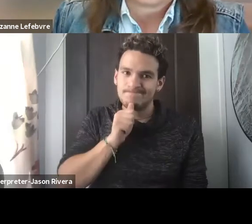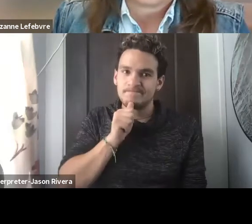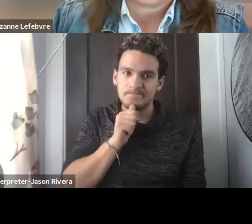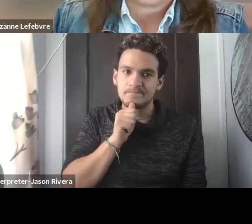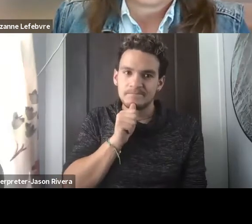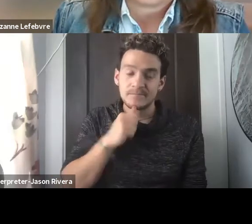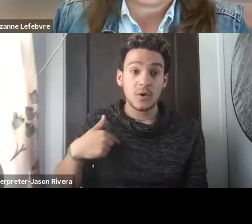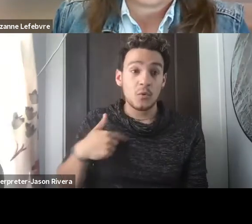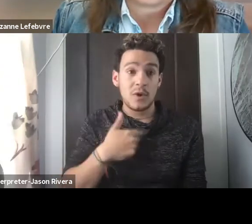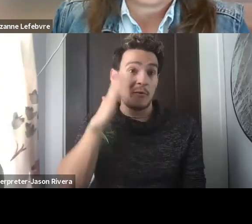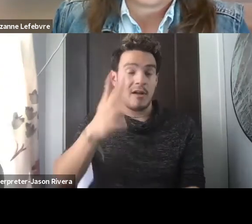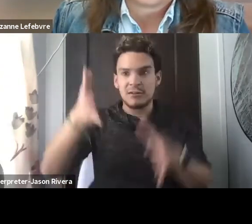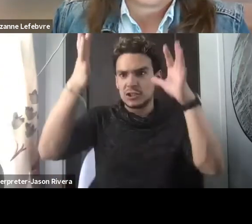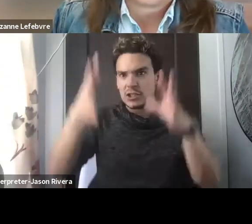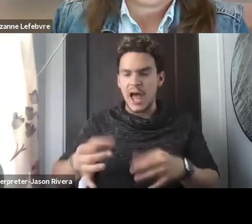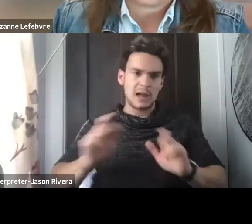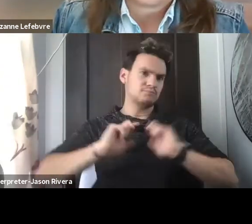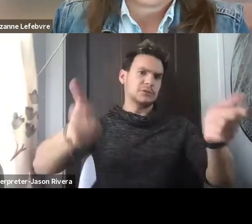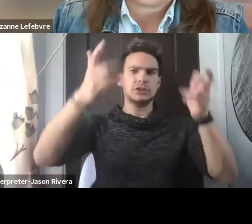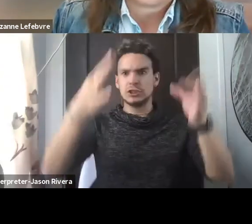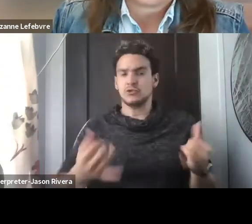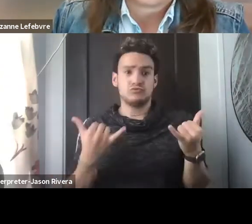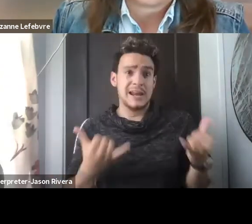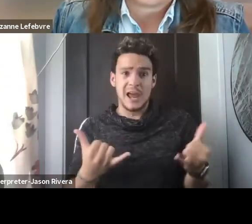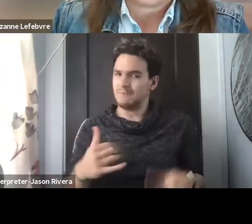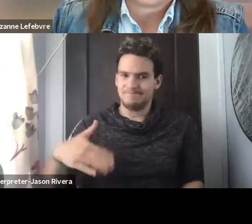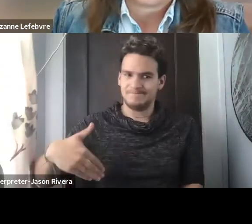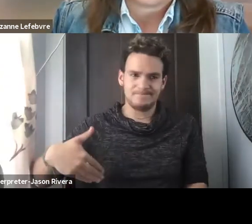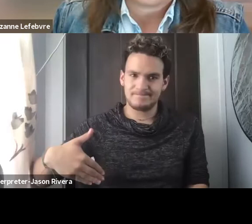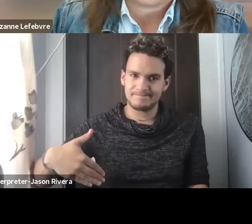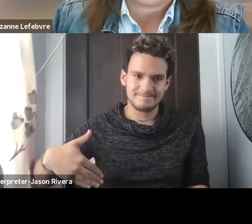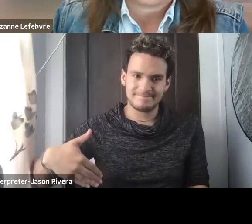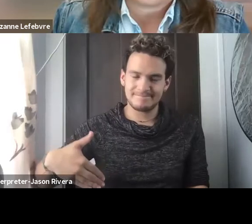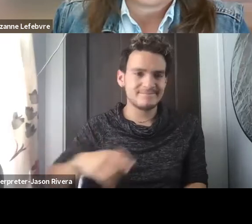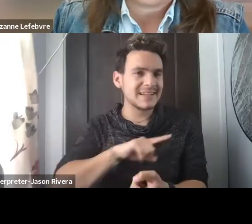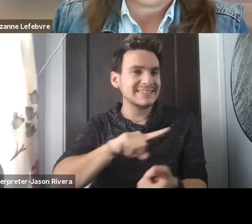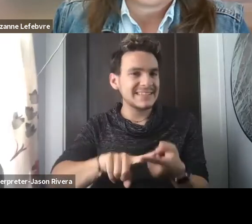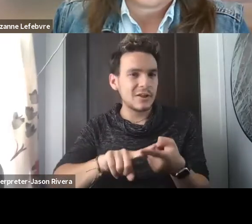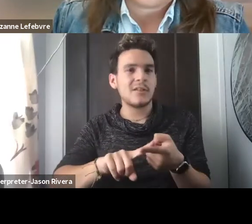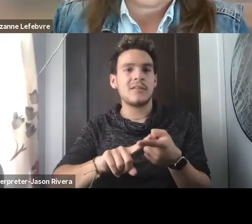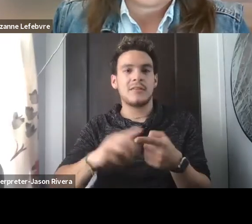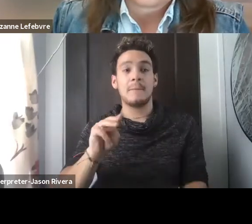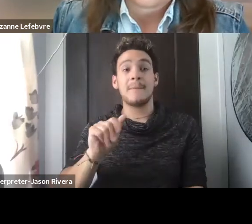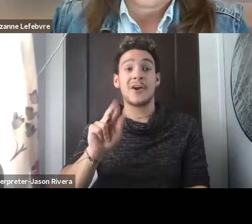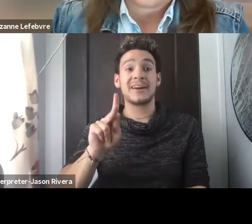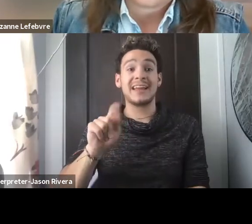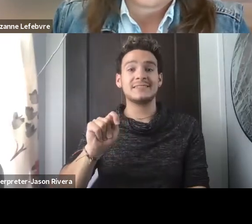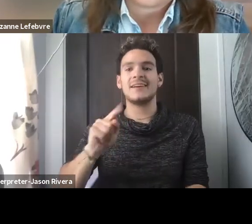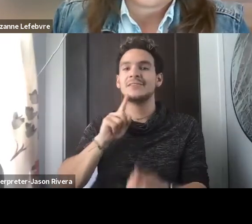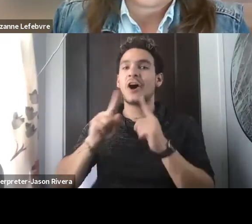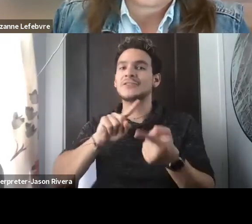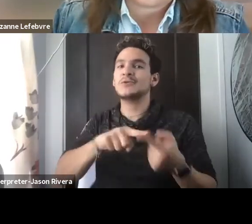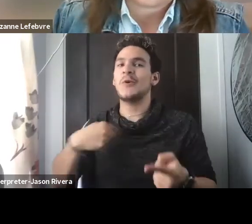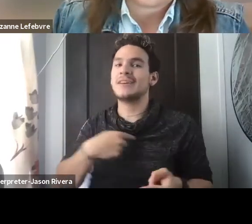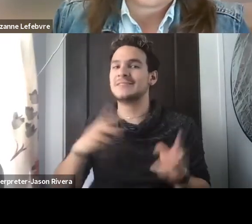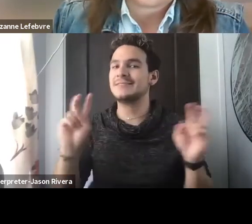not going to make any drastic changes quite yet until the market talks to us. And that's generally what we're going to